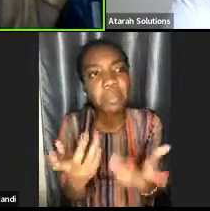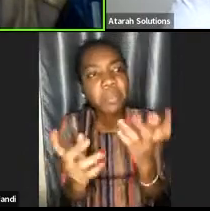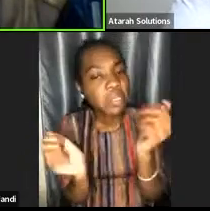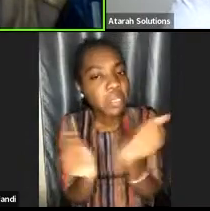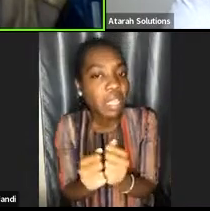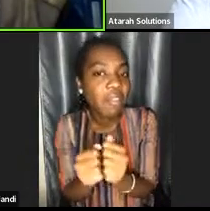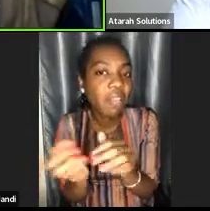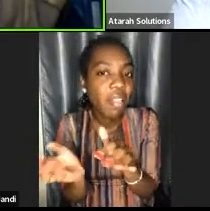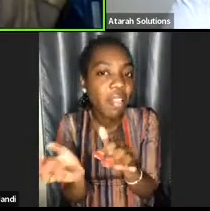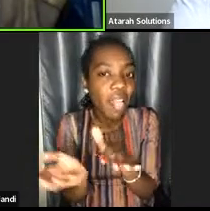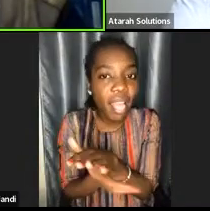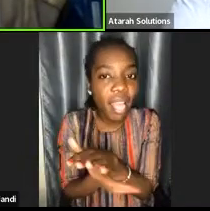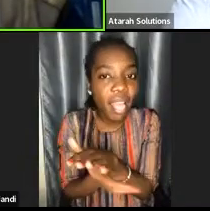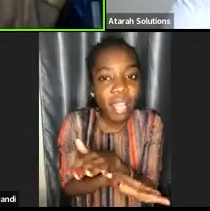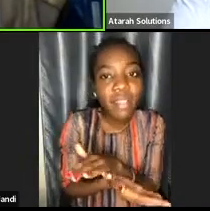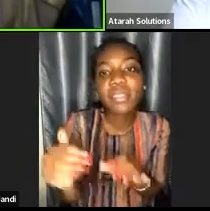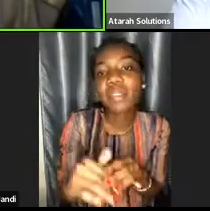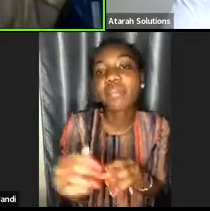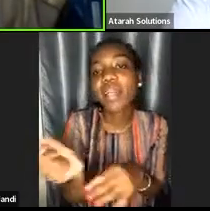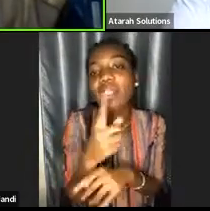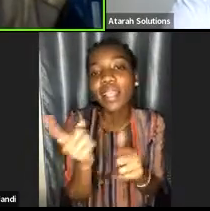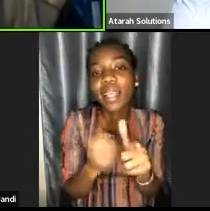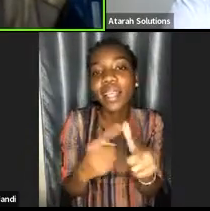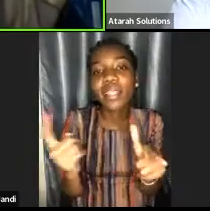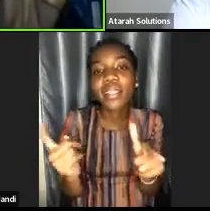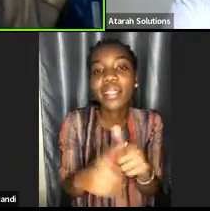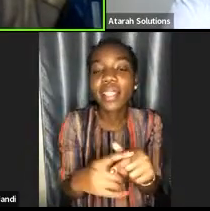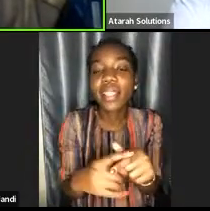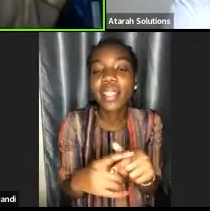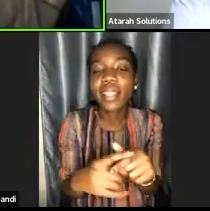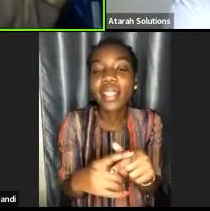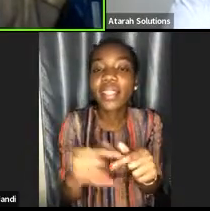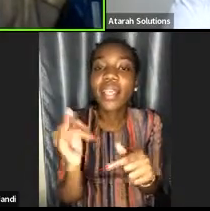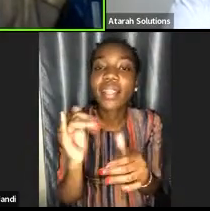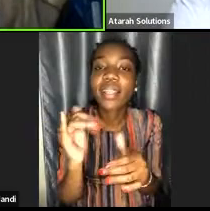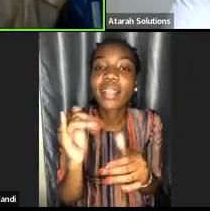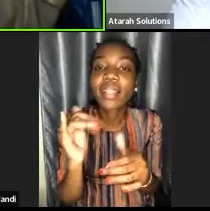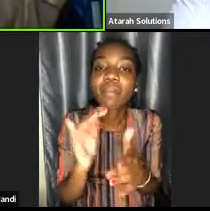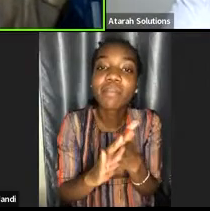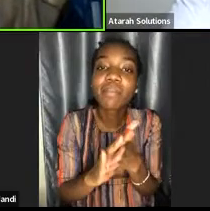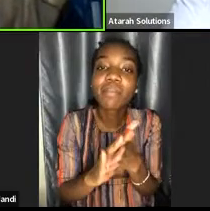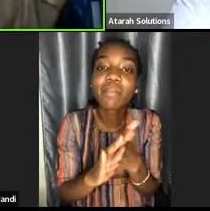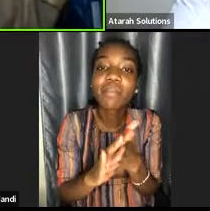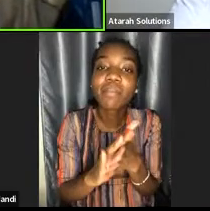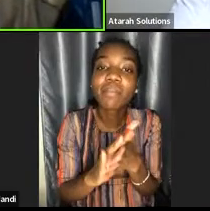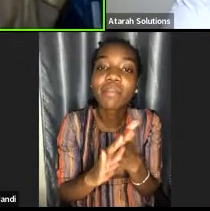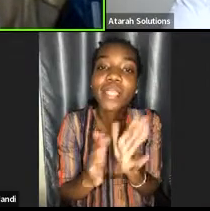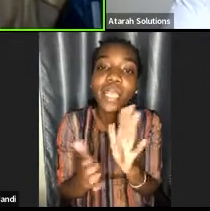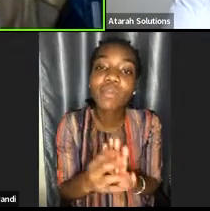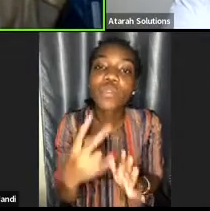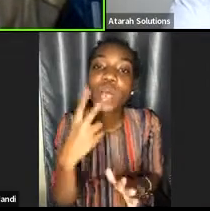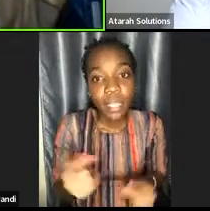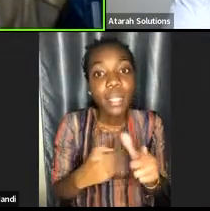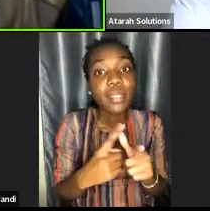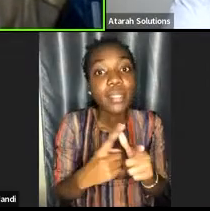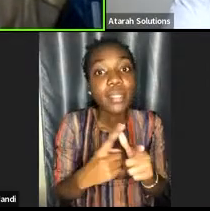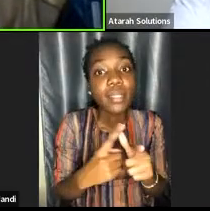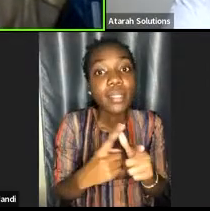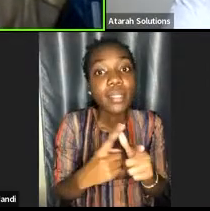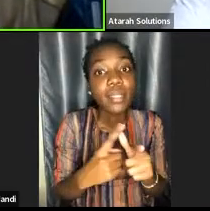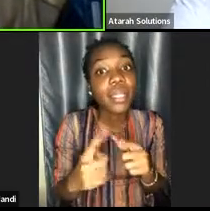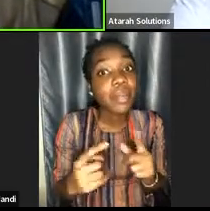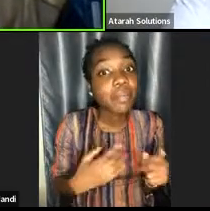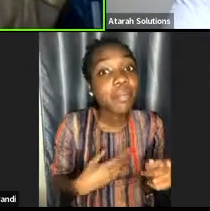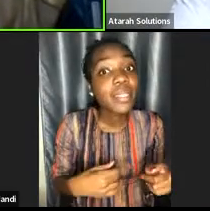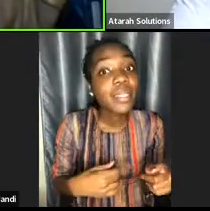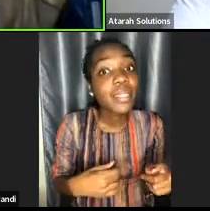that translates to 200,000. And because I'm letting you in on this, can get